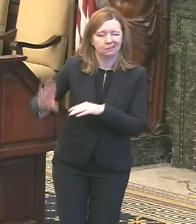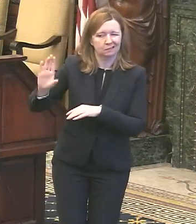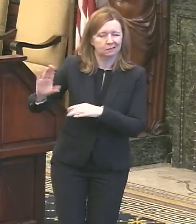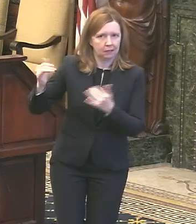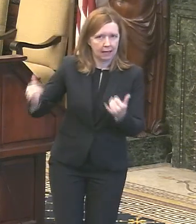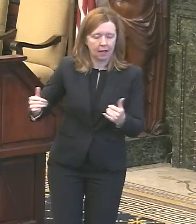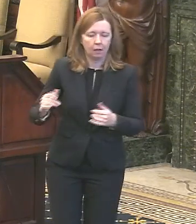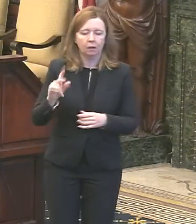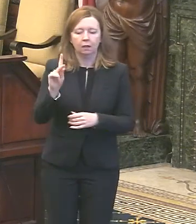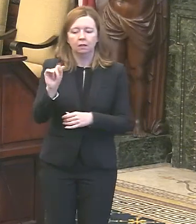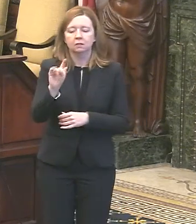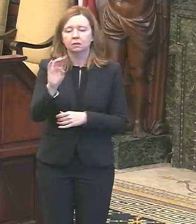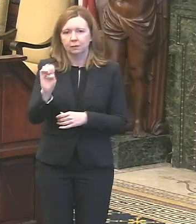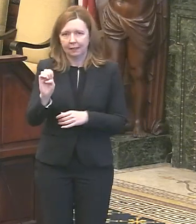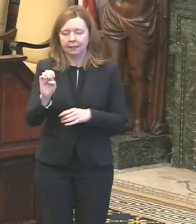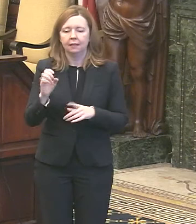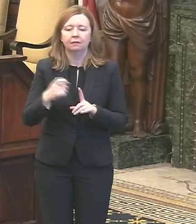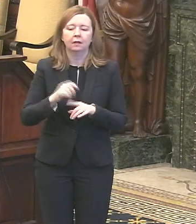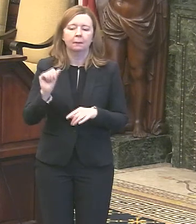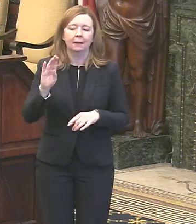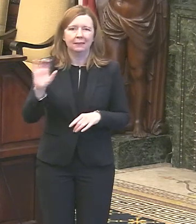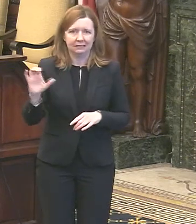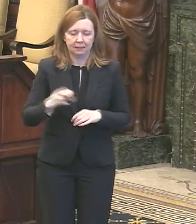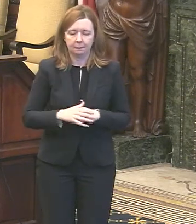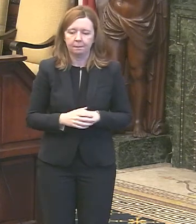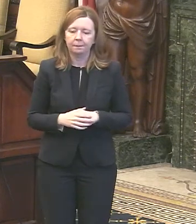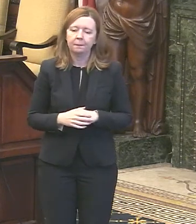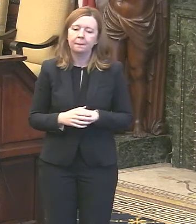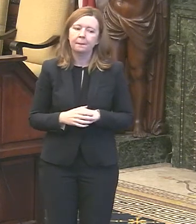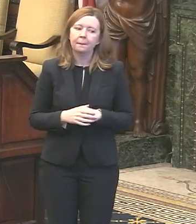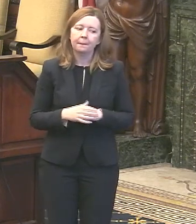of 6ABC for this final question in the first round.